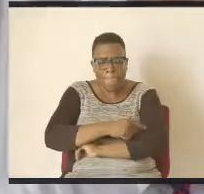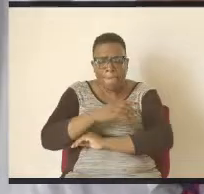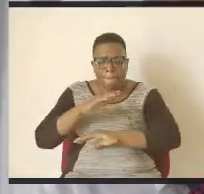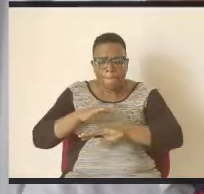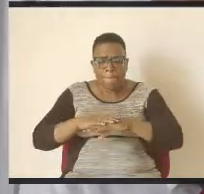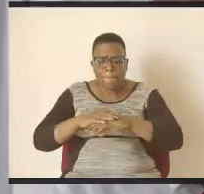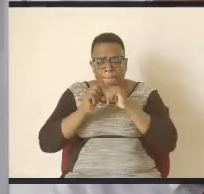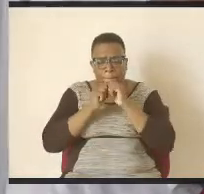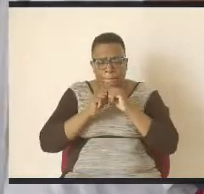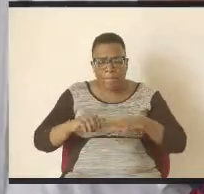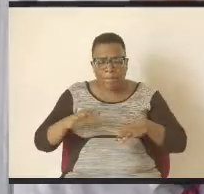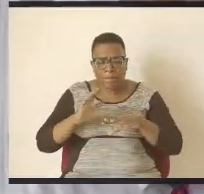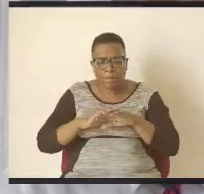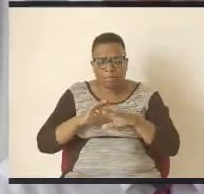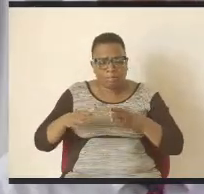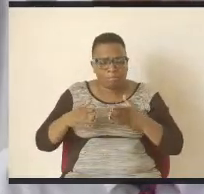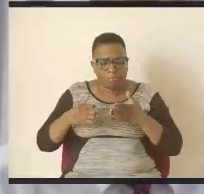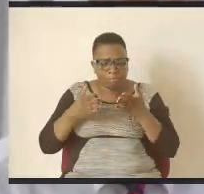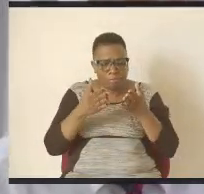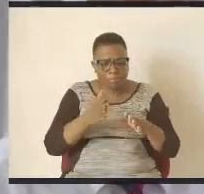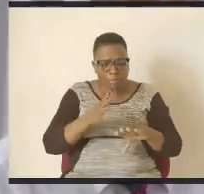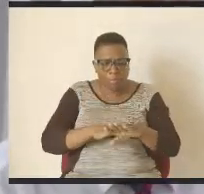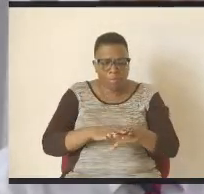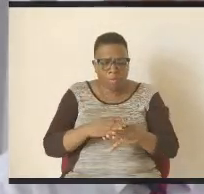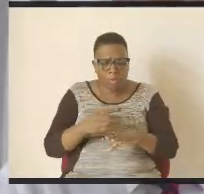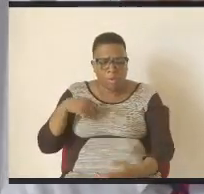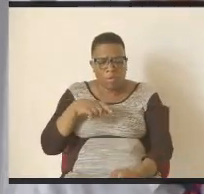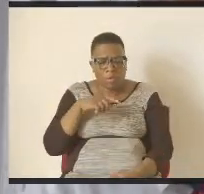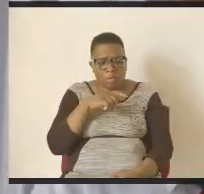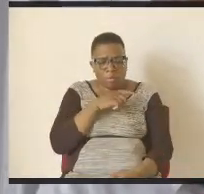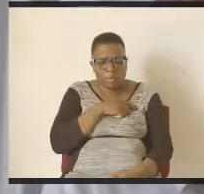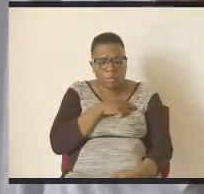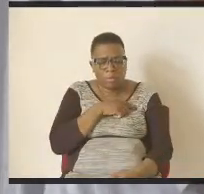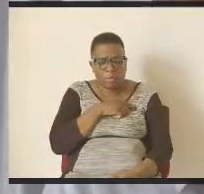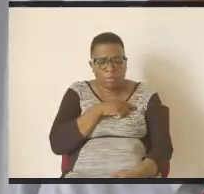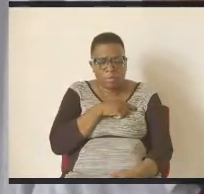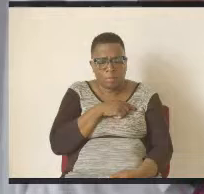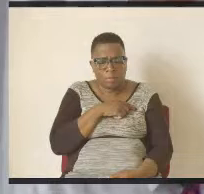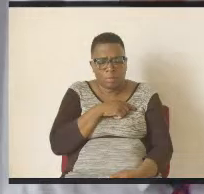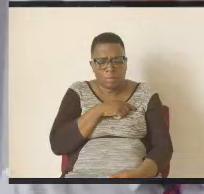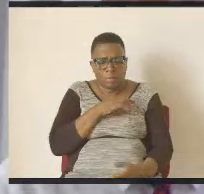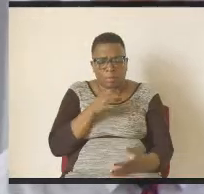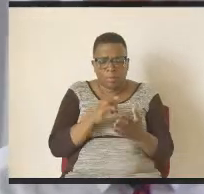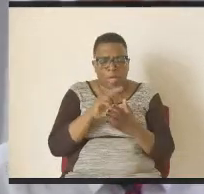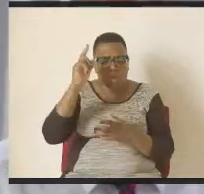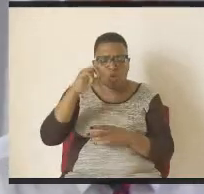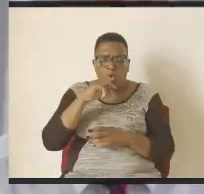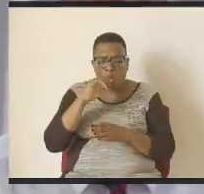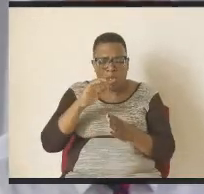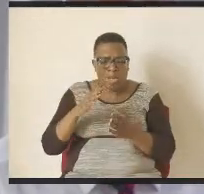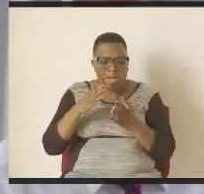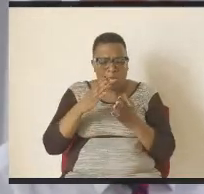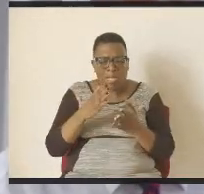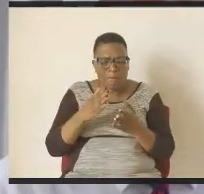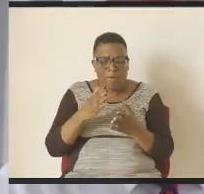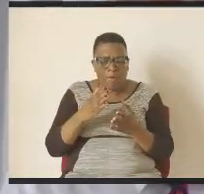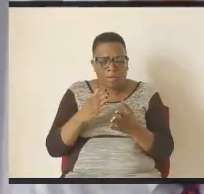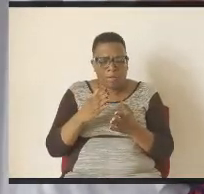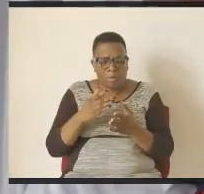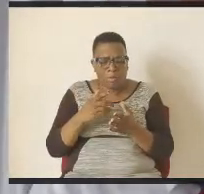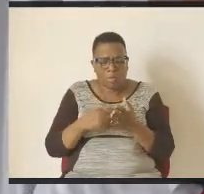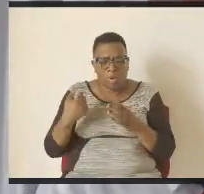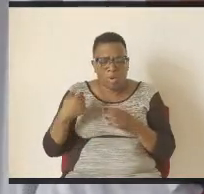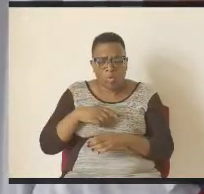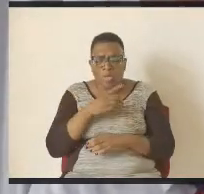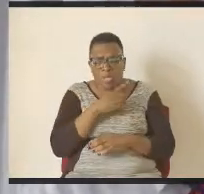that has been bestowed on us. That you did not give us what we